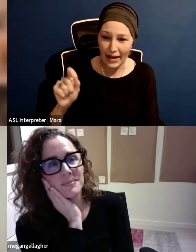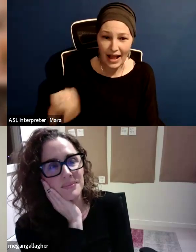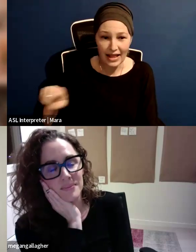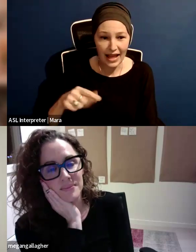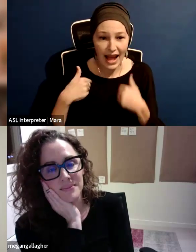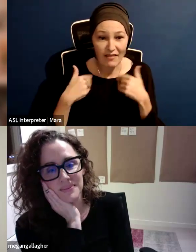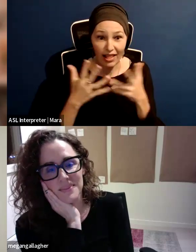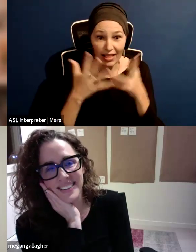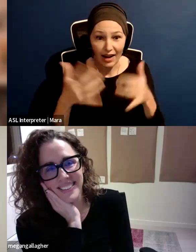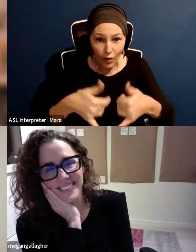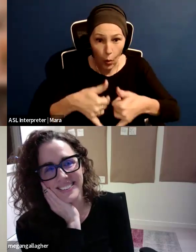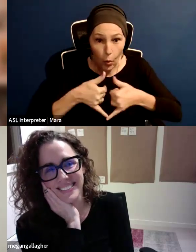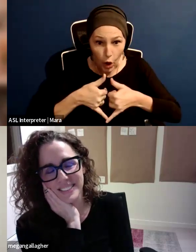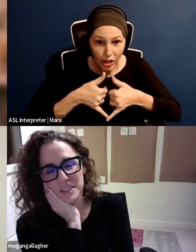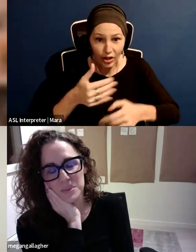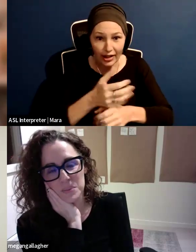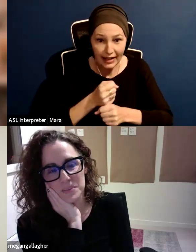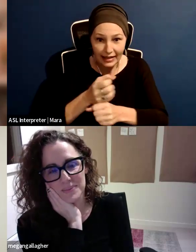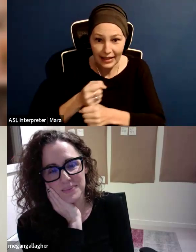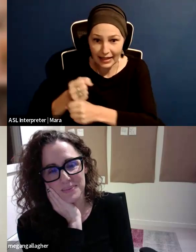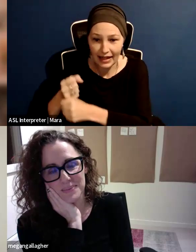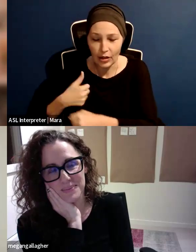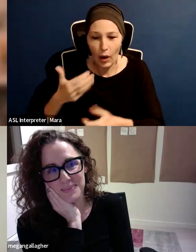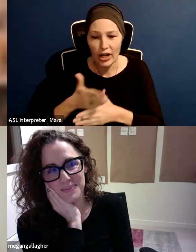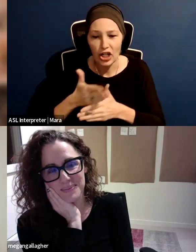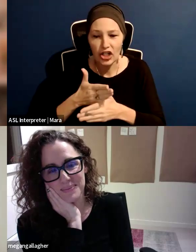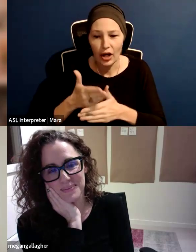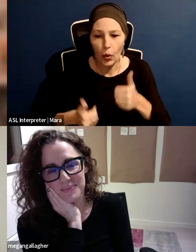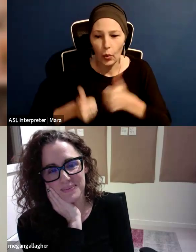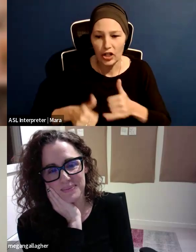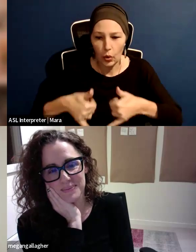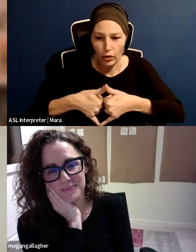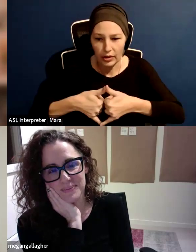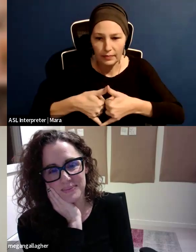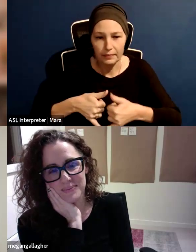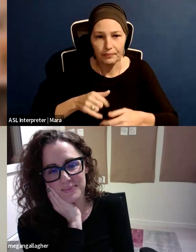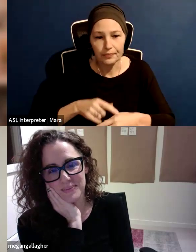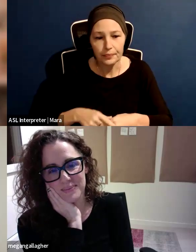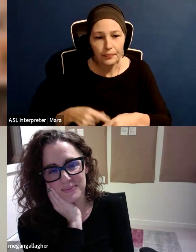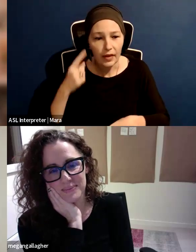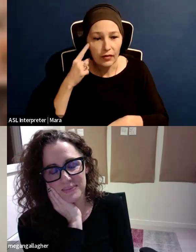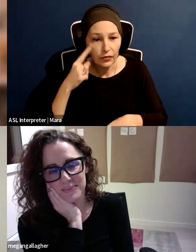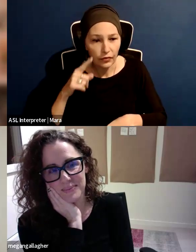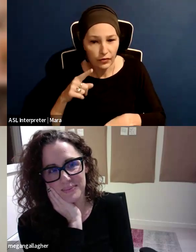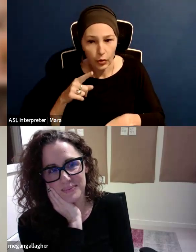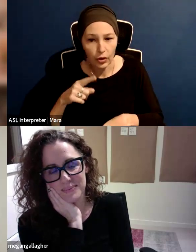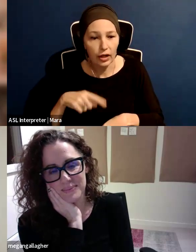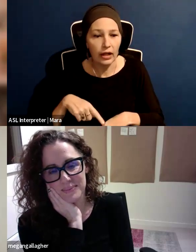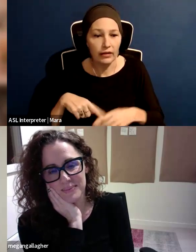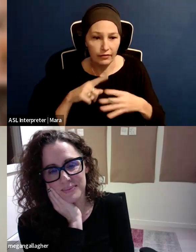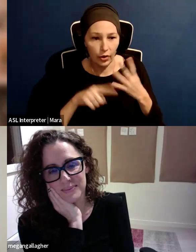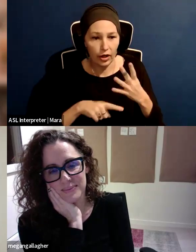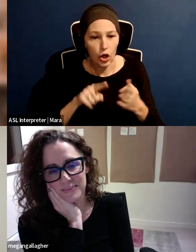of awards. And I want to share what those awards are. 4 Critics' Choice Award